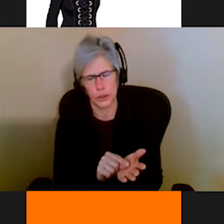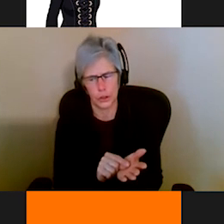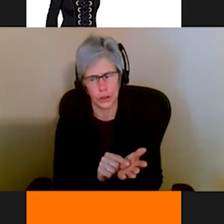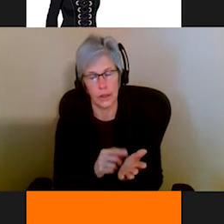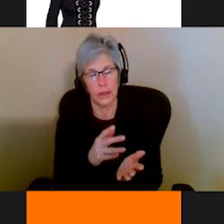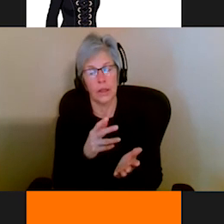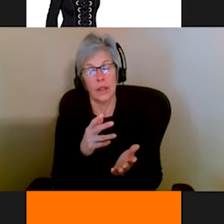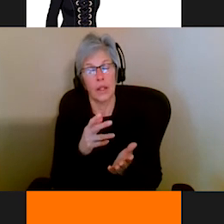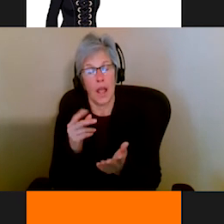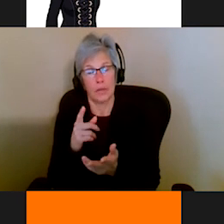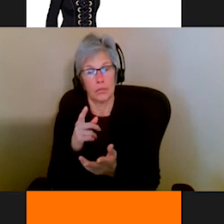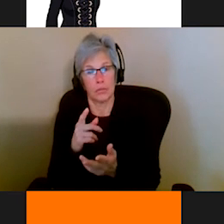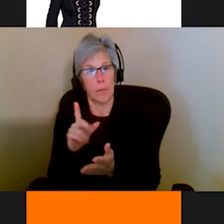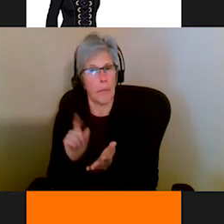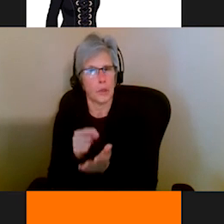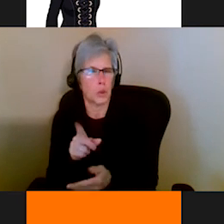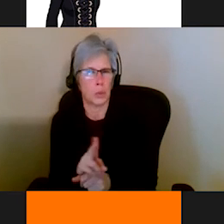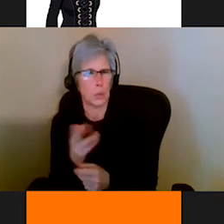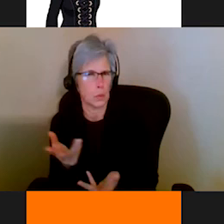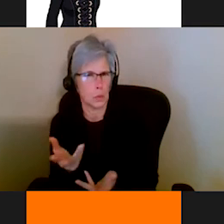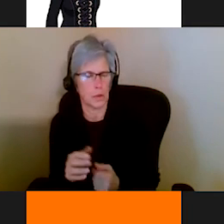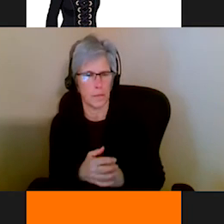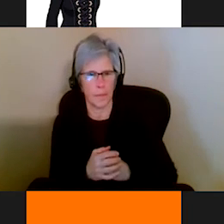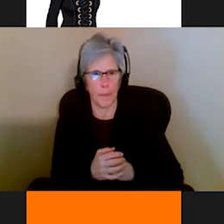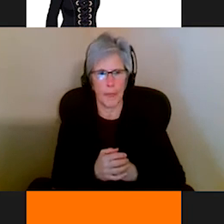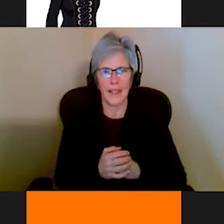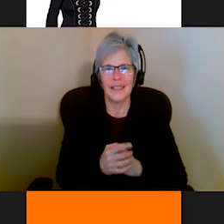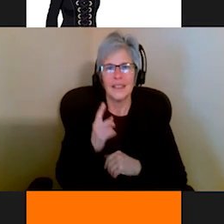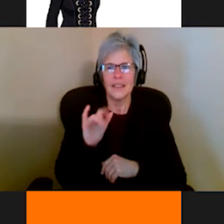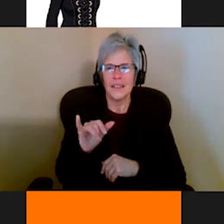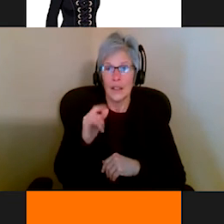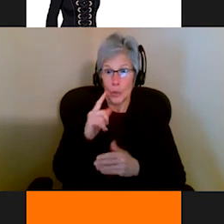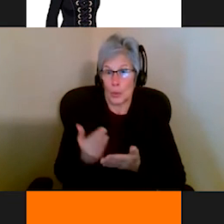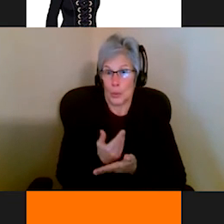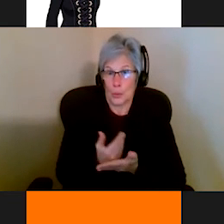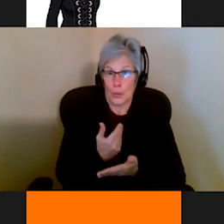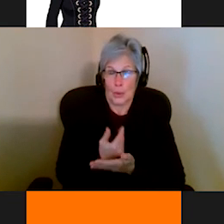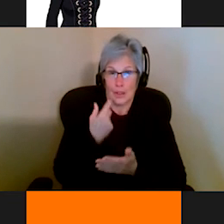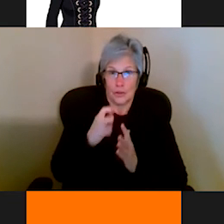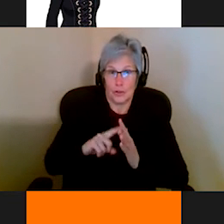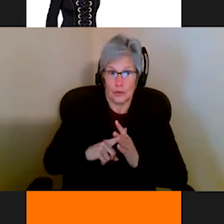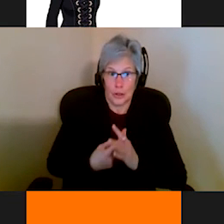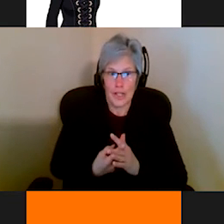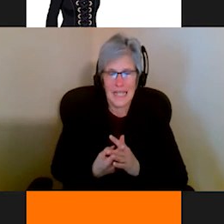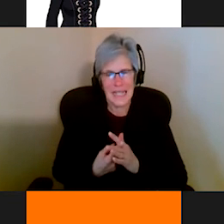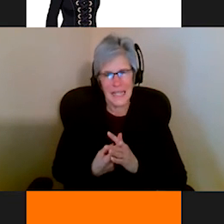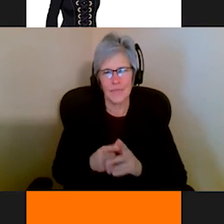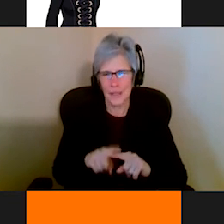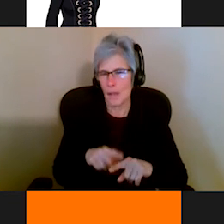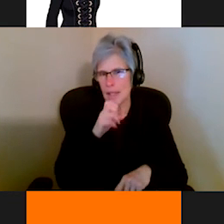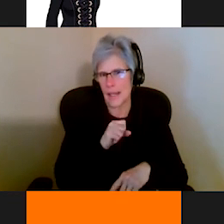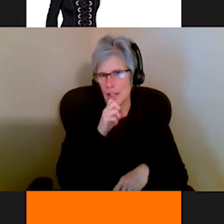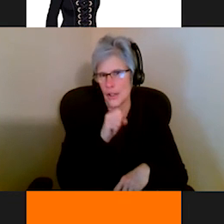use? Yeah, so for those starting out, it depends on what age you are too. I